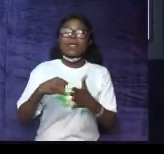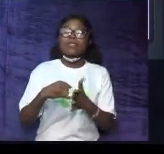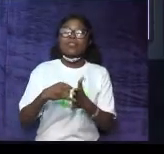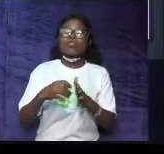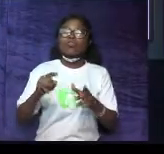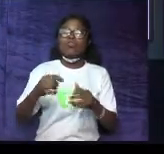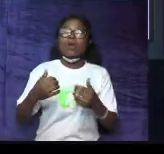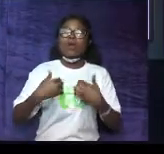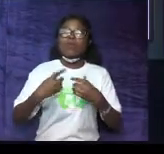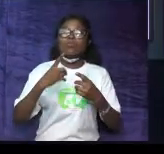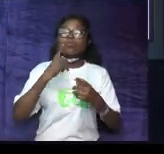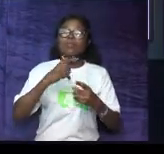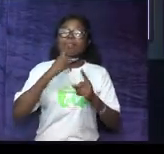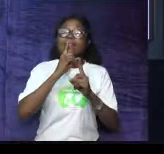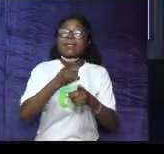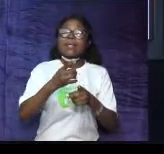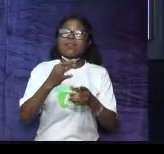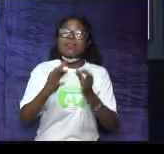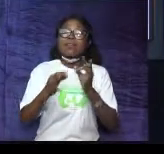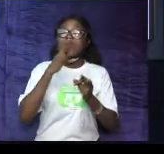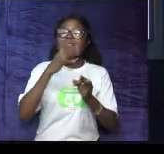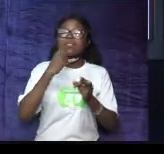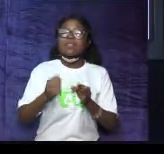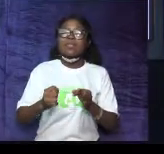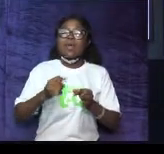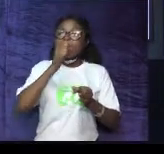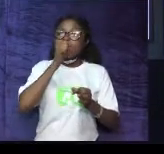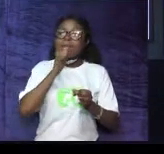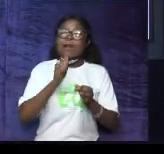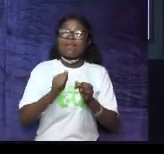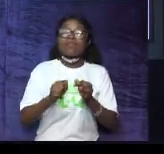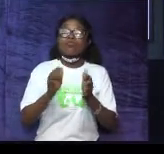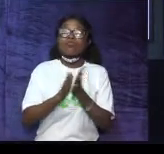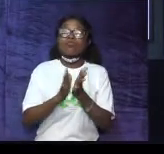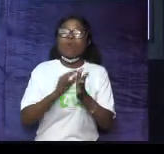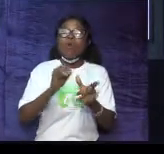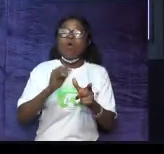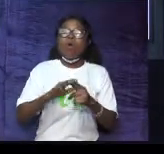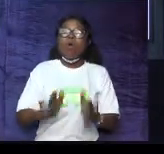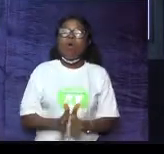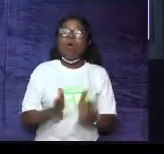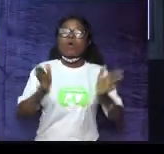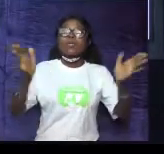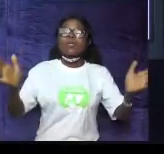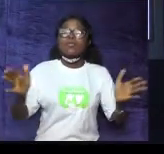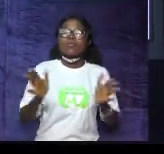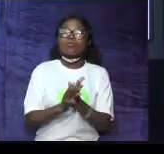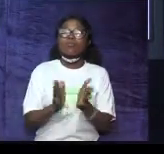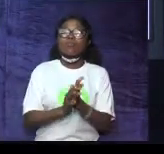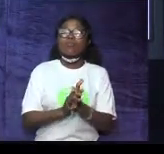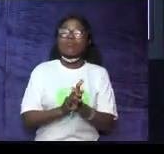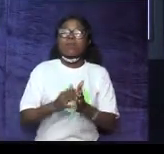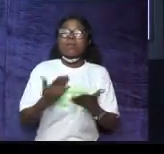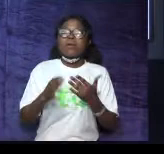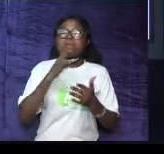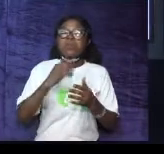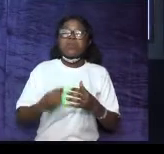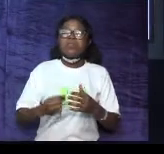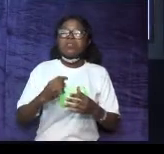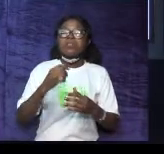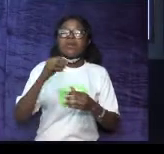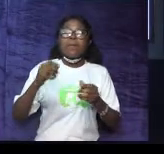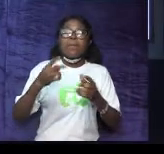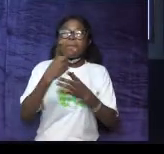Under the type of school, you're going to state whether it's a private or a public school, whether it's a mixed or